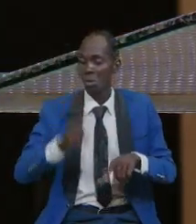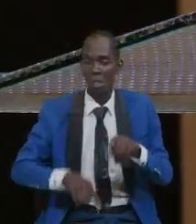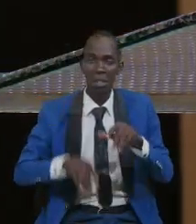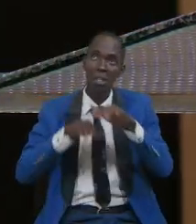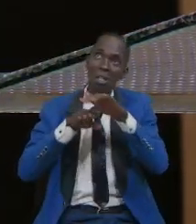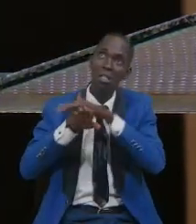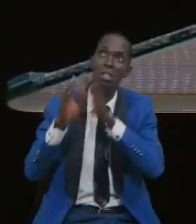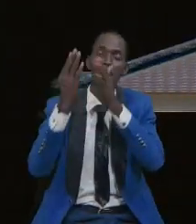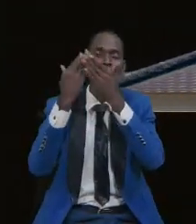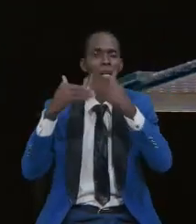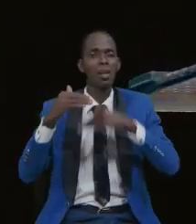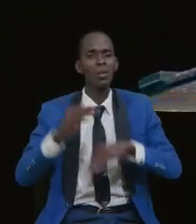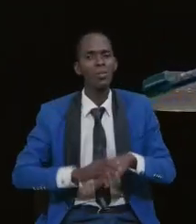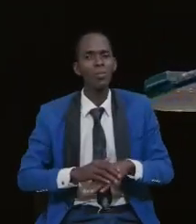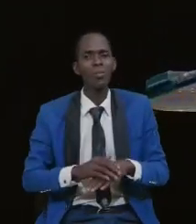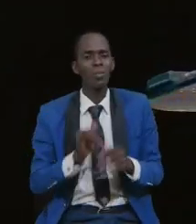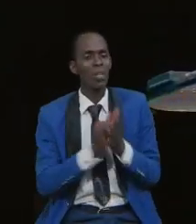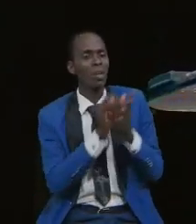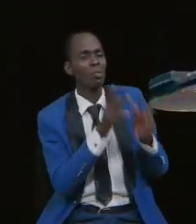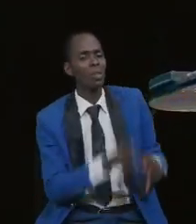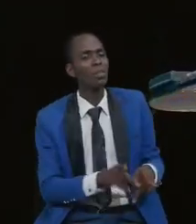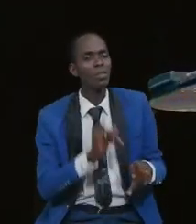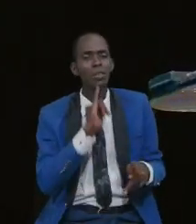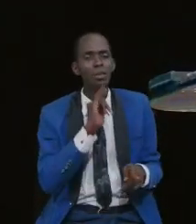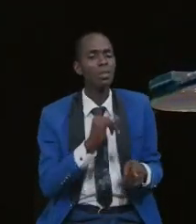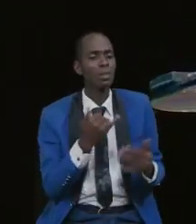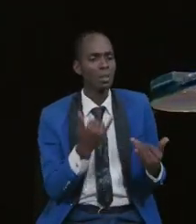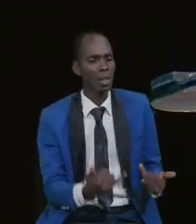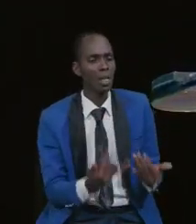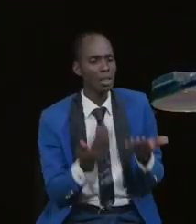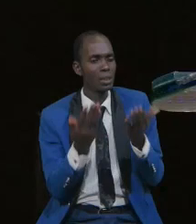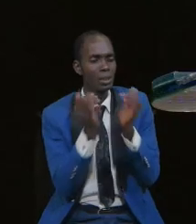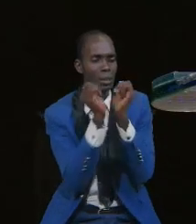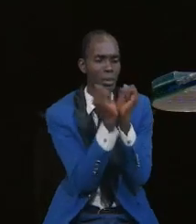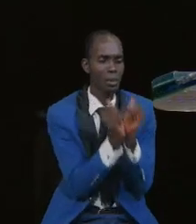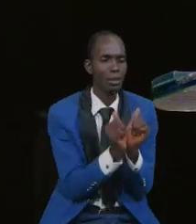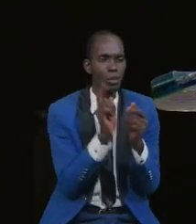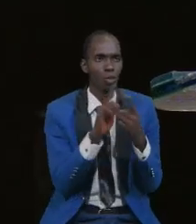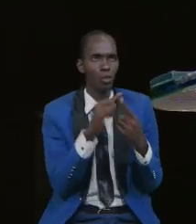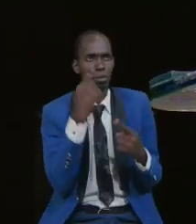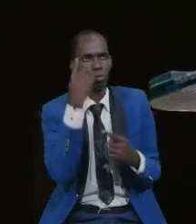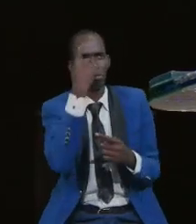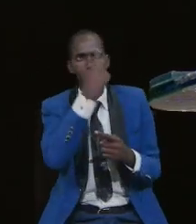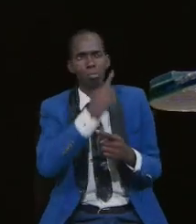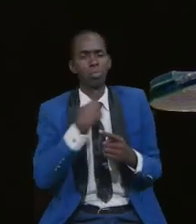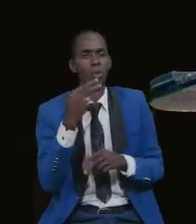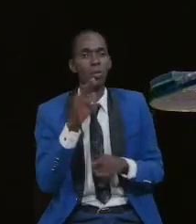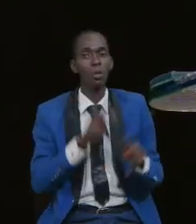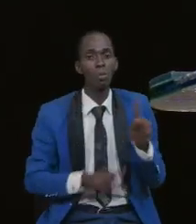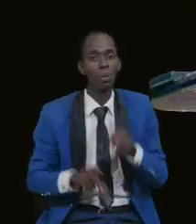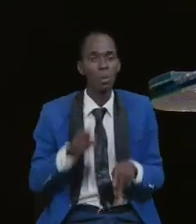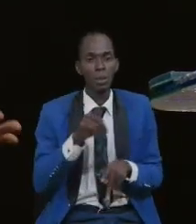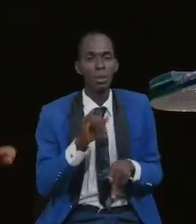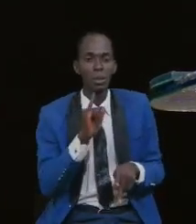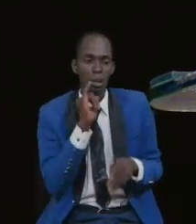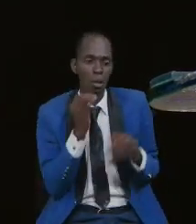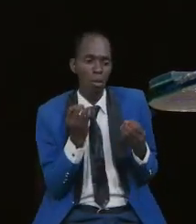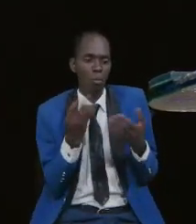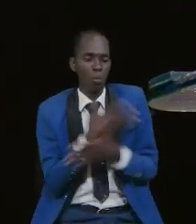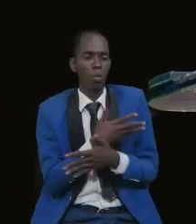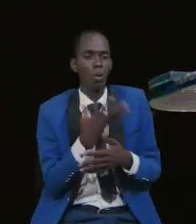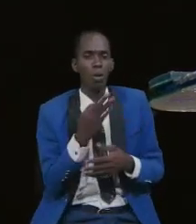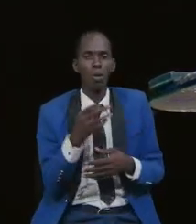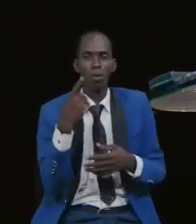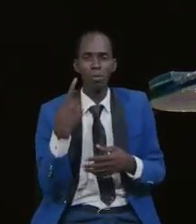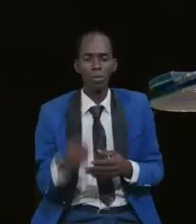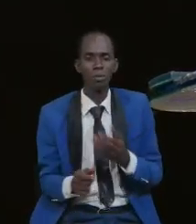of God. He's a slave to the face of the people. He's a slave to the terror